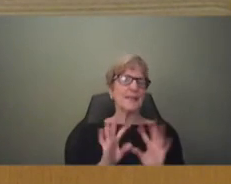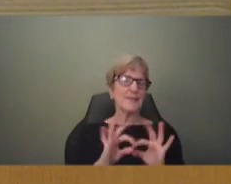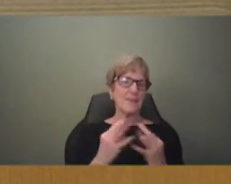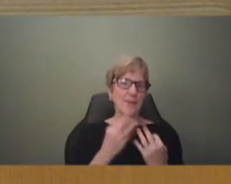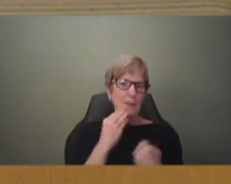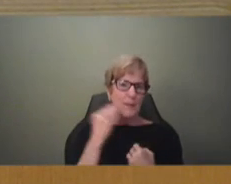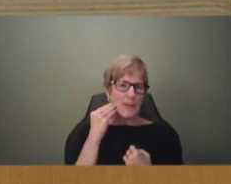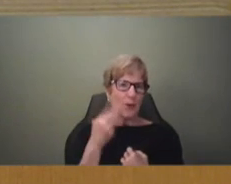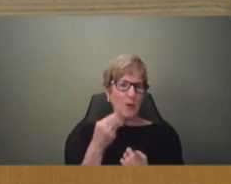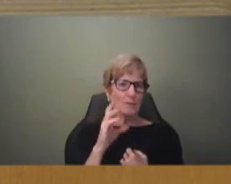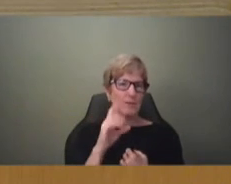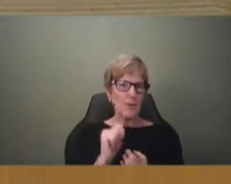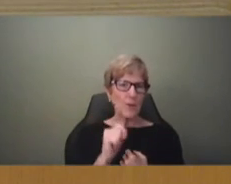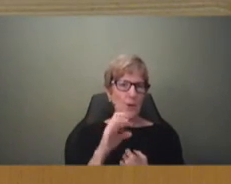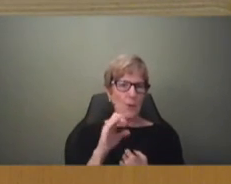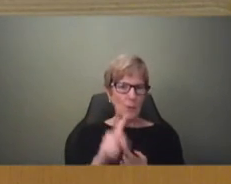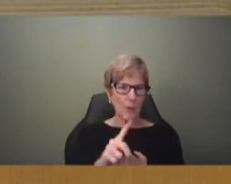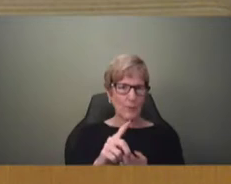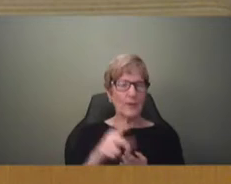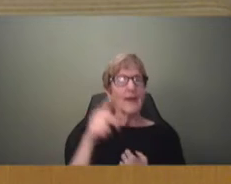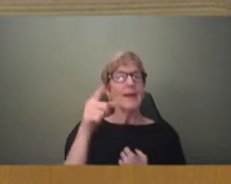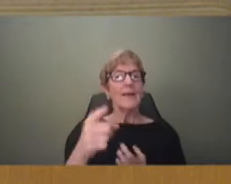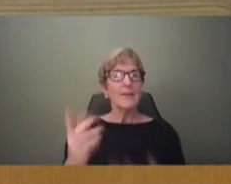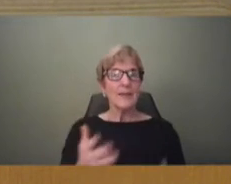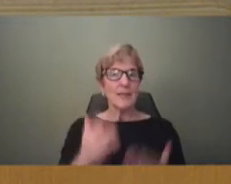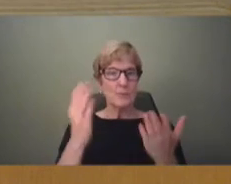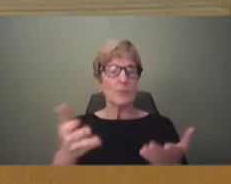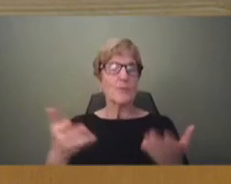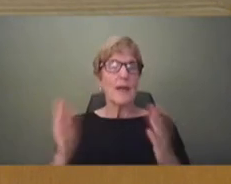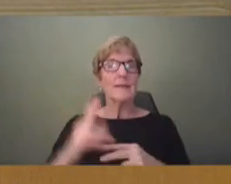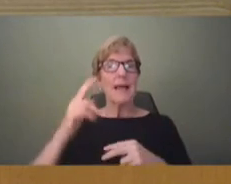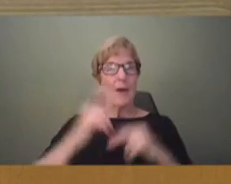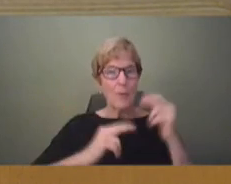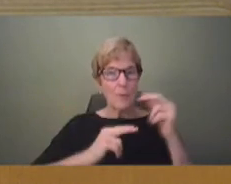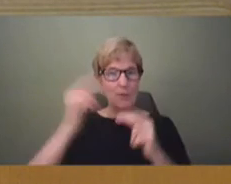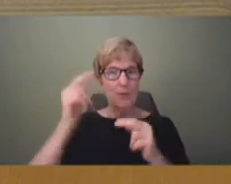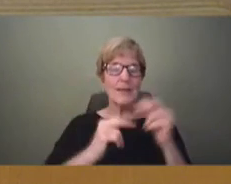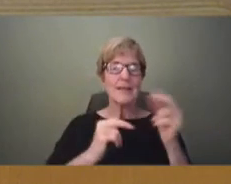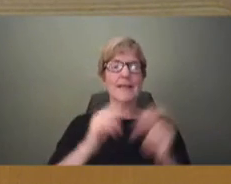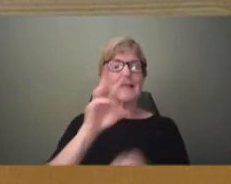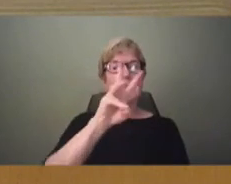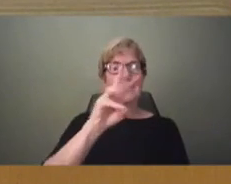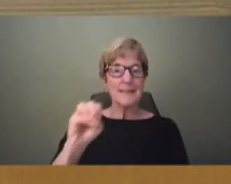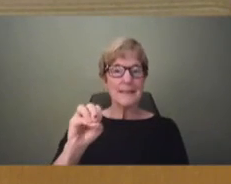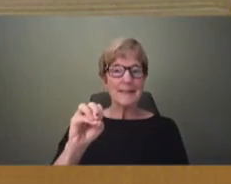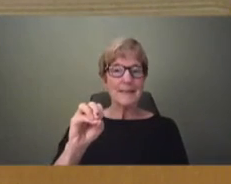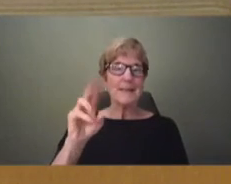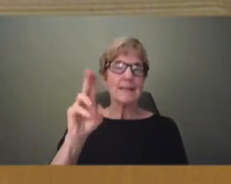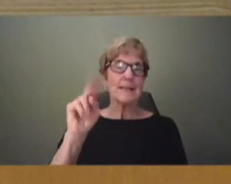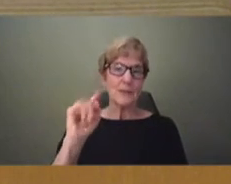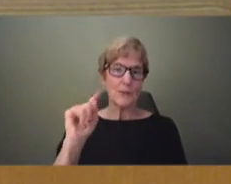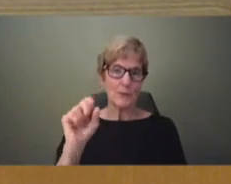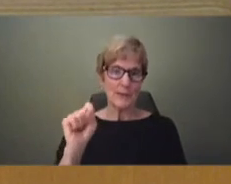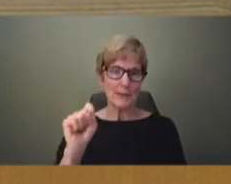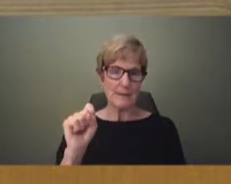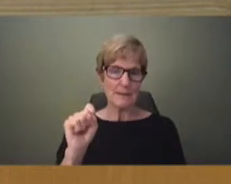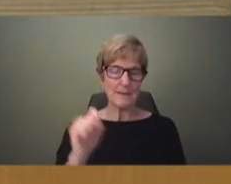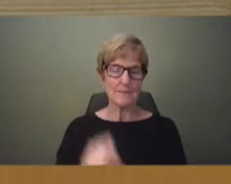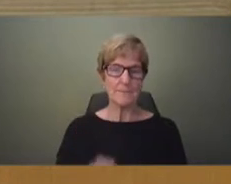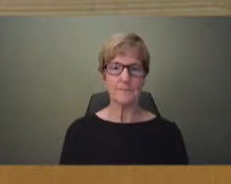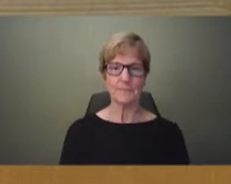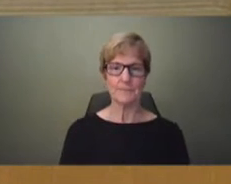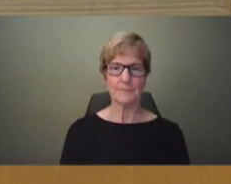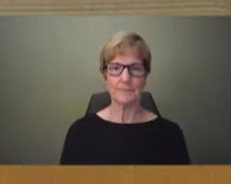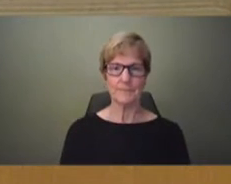Road uh this proposal would allow the construction of roughly 60 units and um